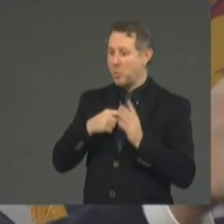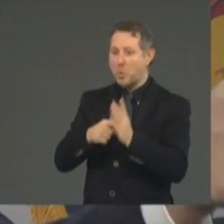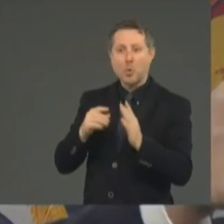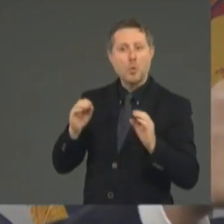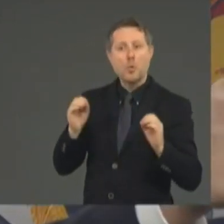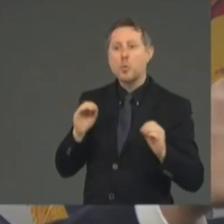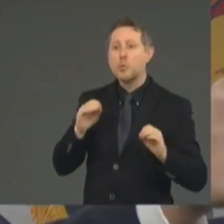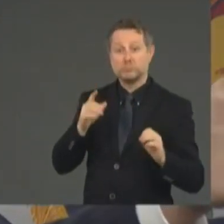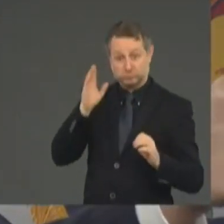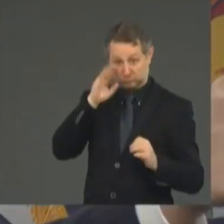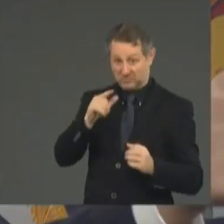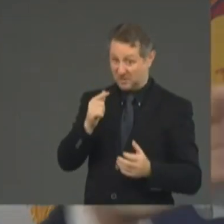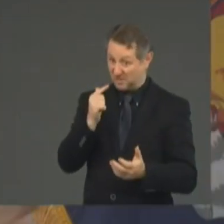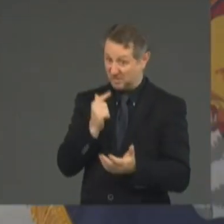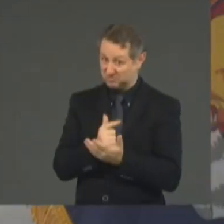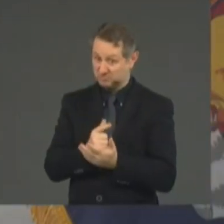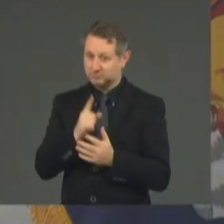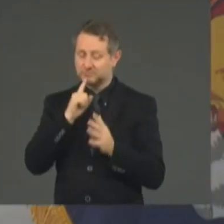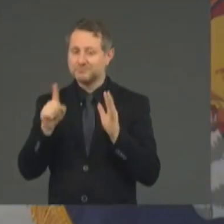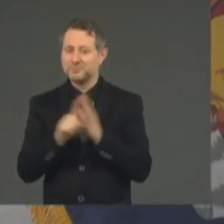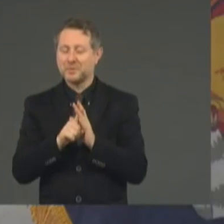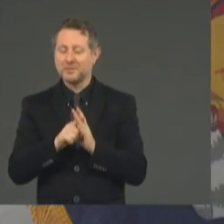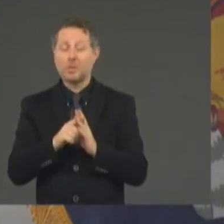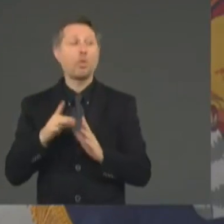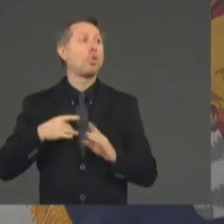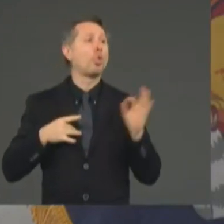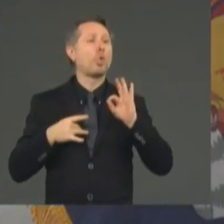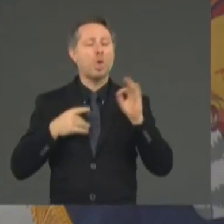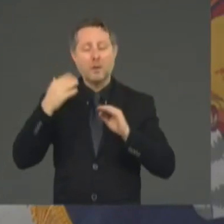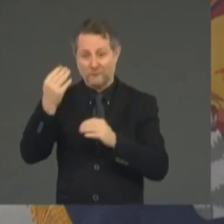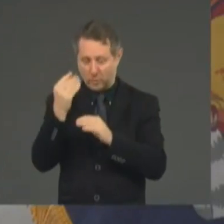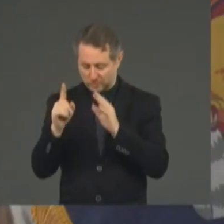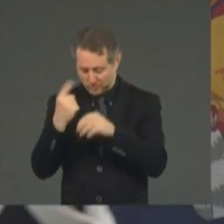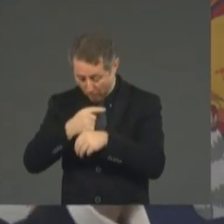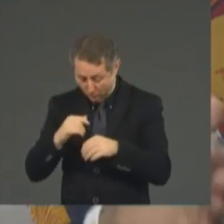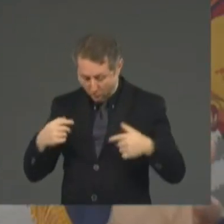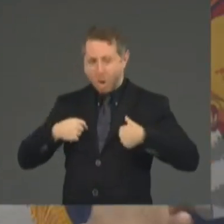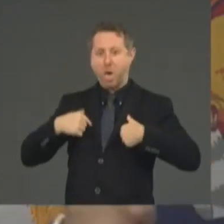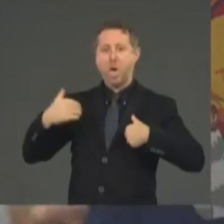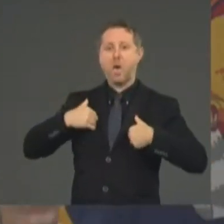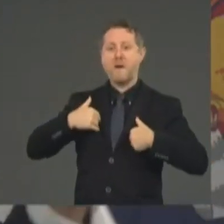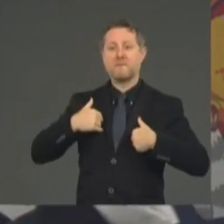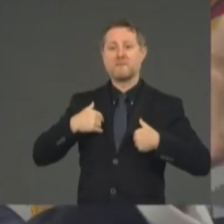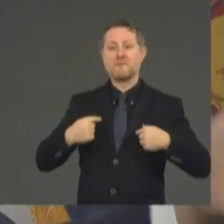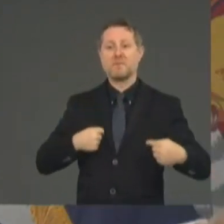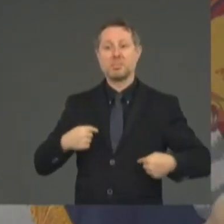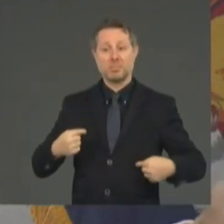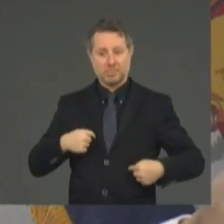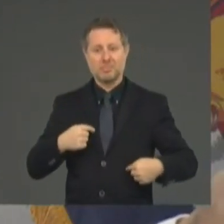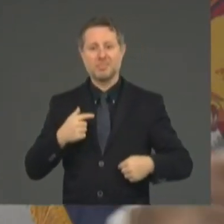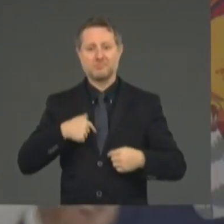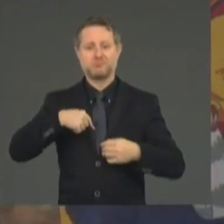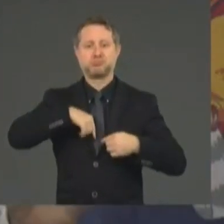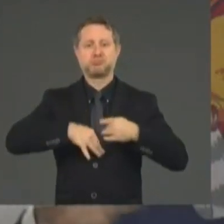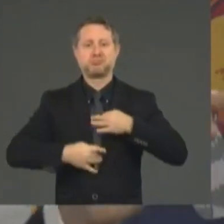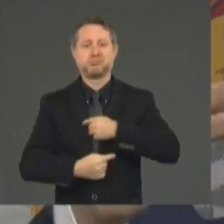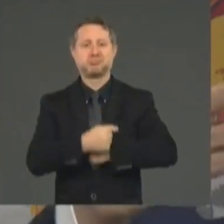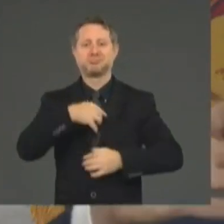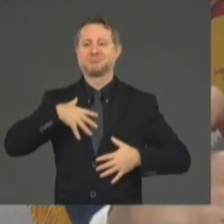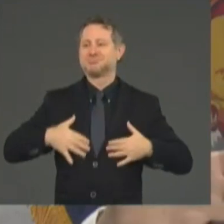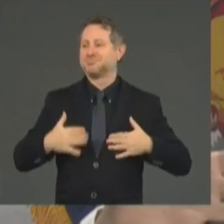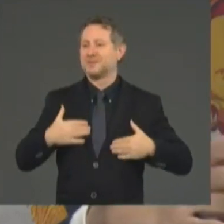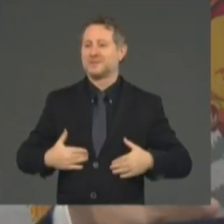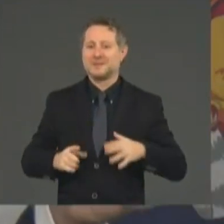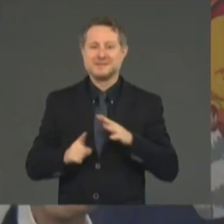in about 14 days. If a lot of people get infected today, there's then an incubation period, then there's symptoms